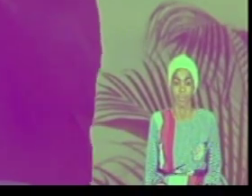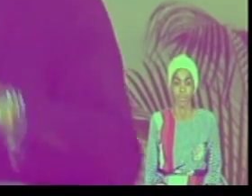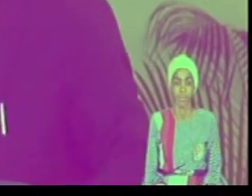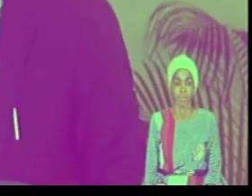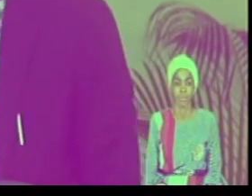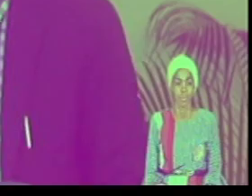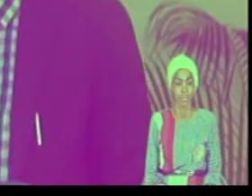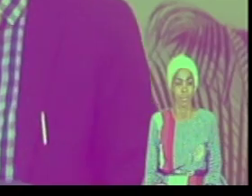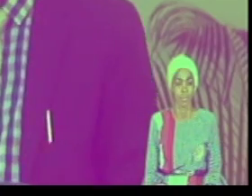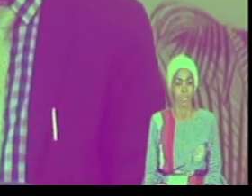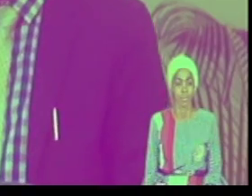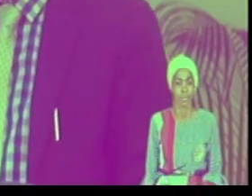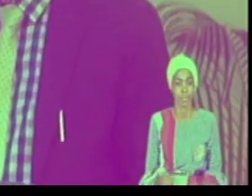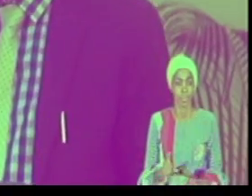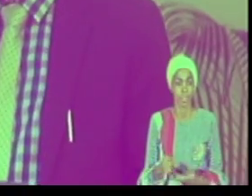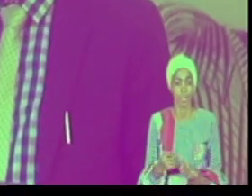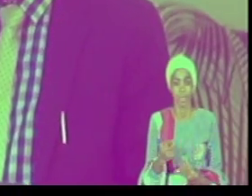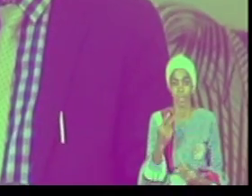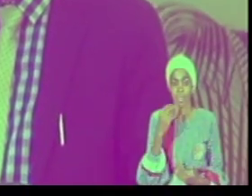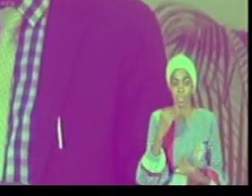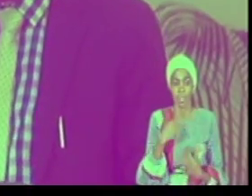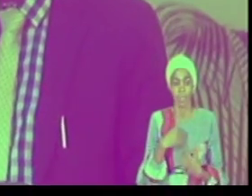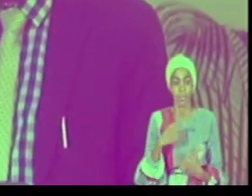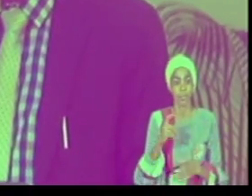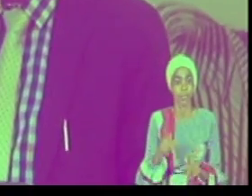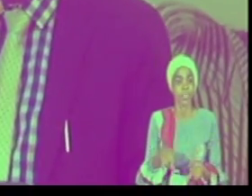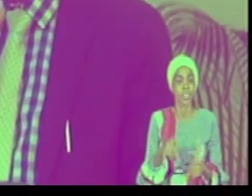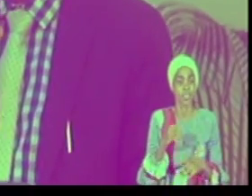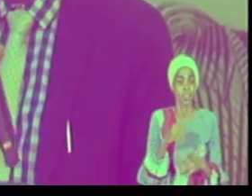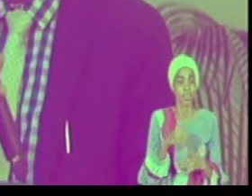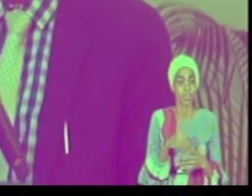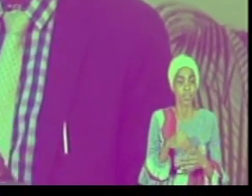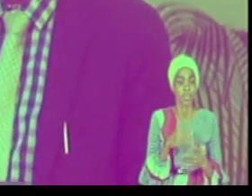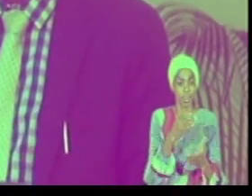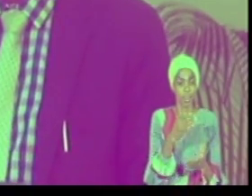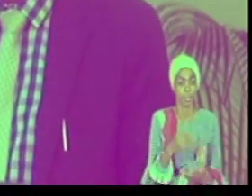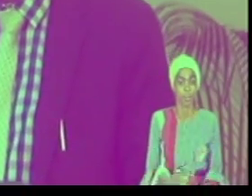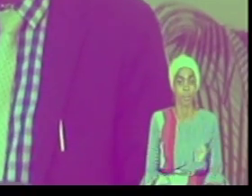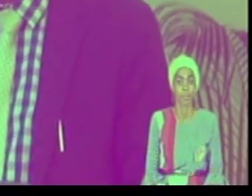wine top? Wine top, yes.